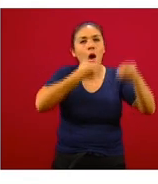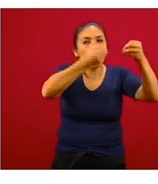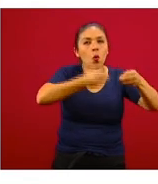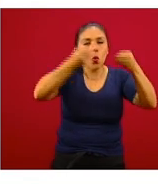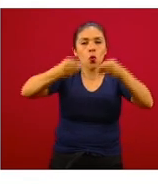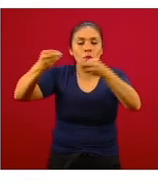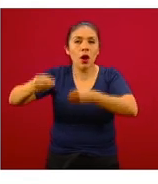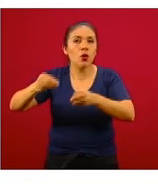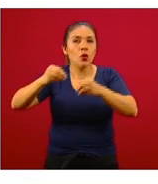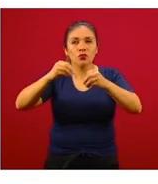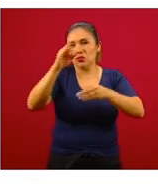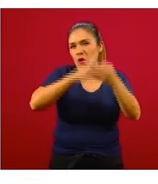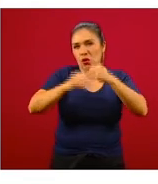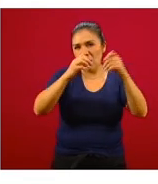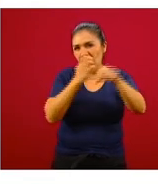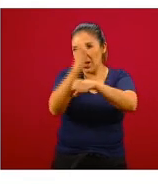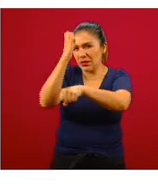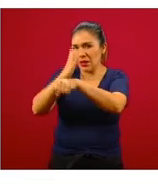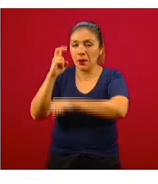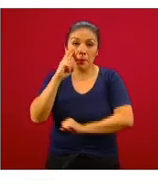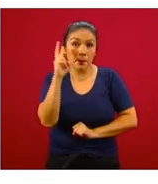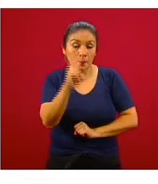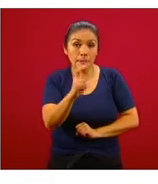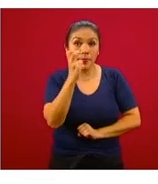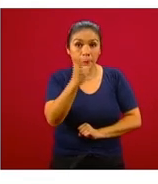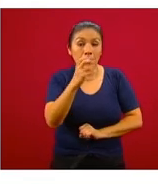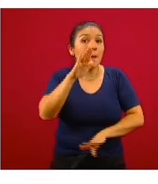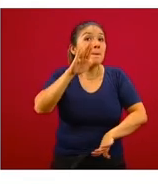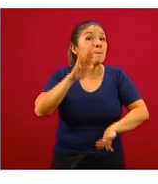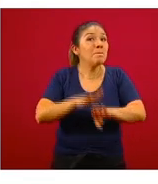rates. The average